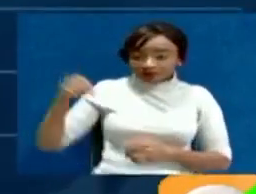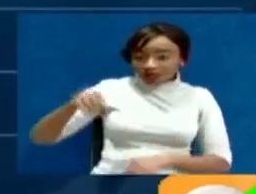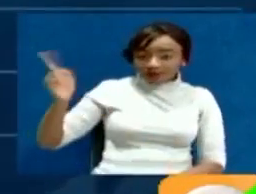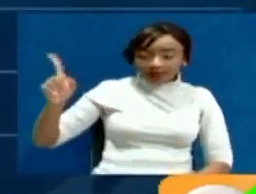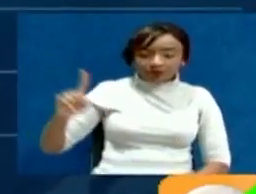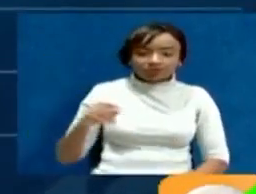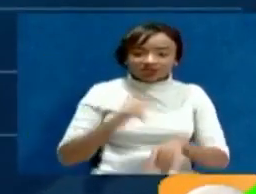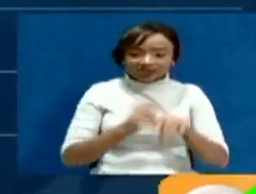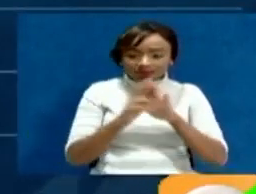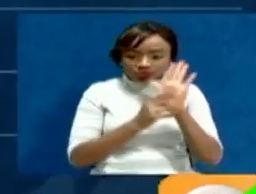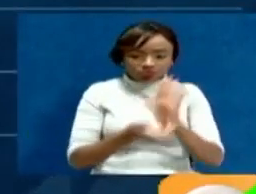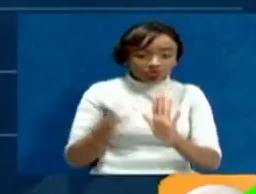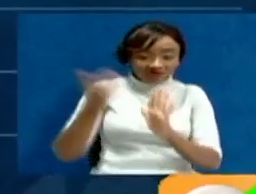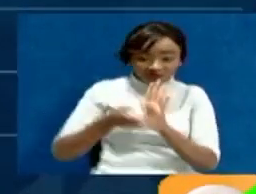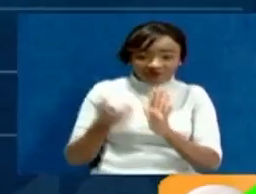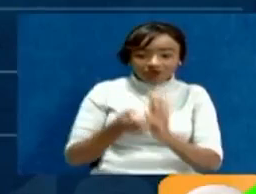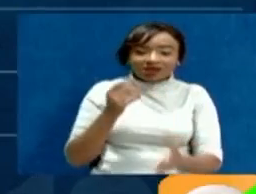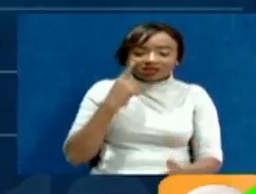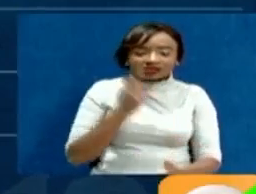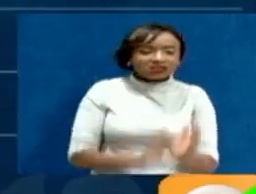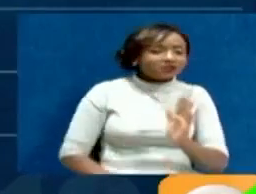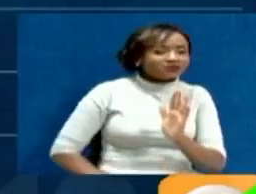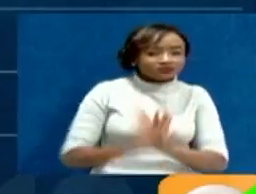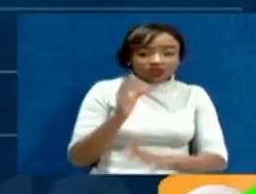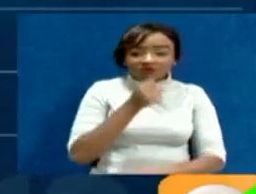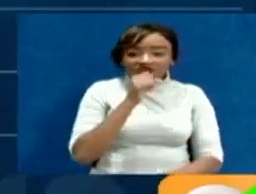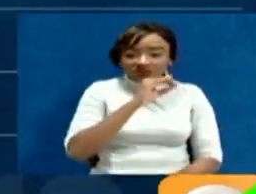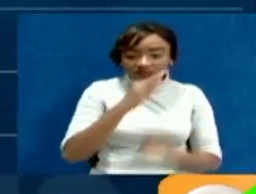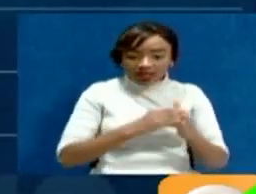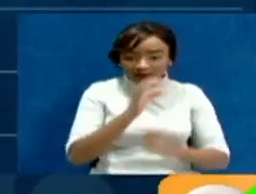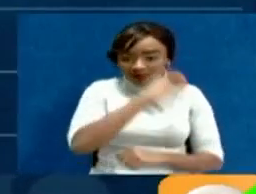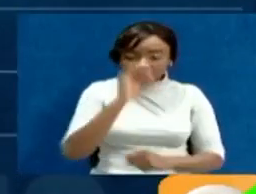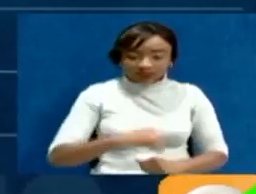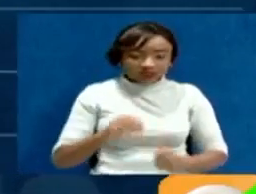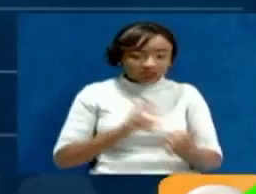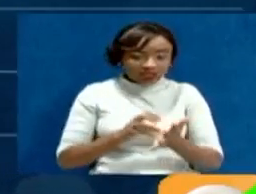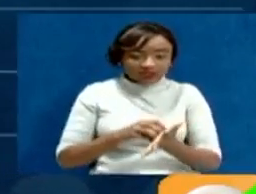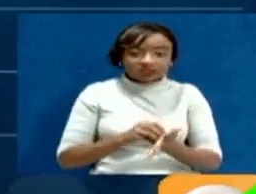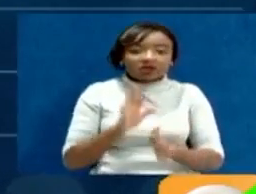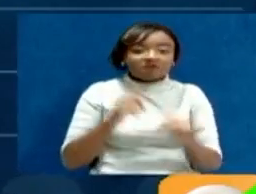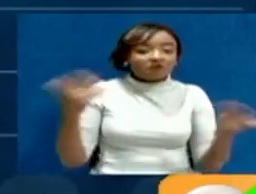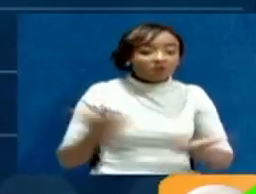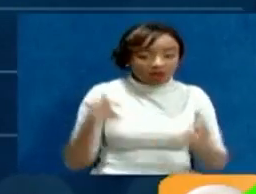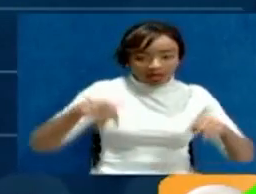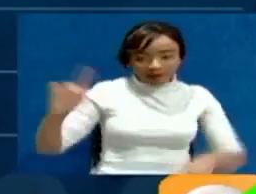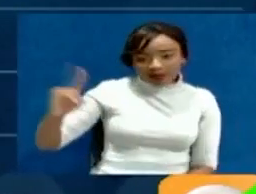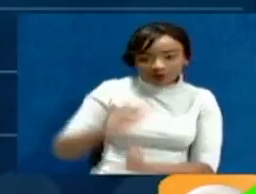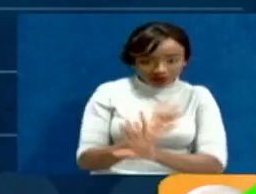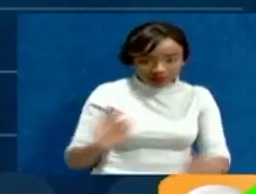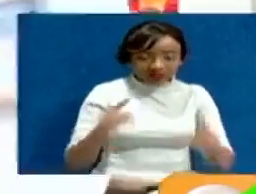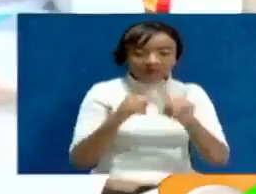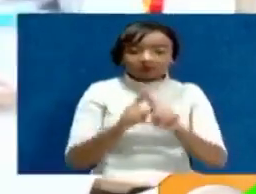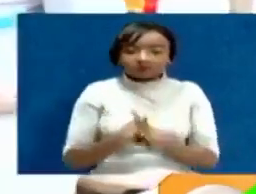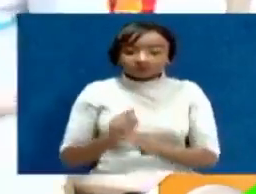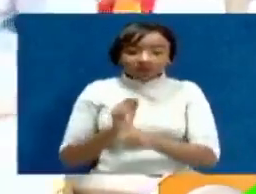after restrictions were lifted since July 6th. 59% of the country's cases are in Nairobi County alone. The other top 10